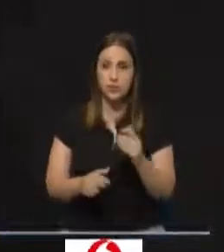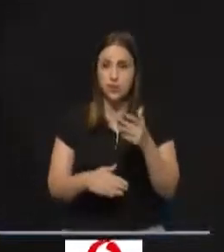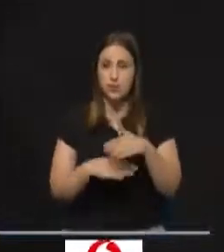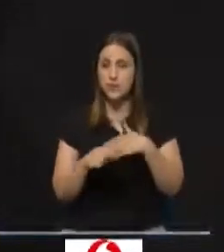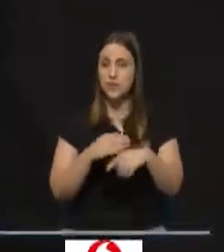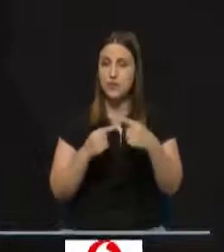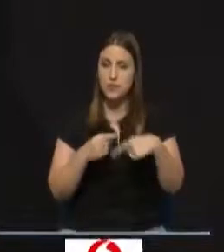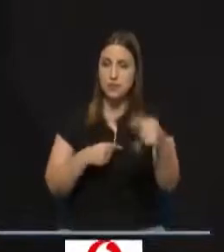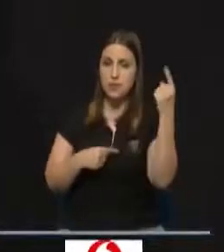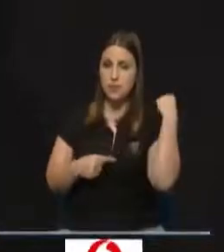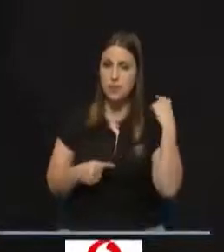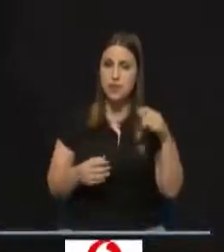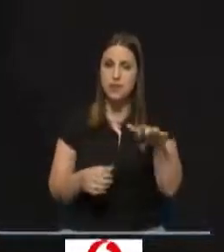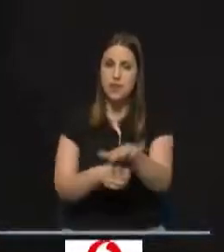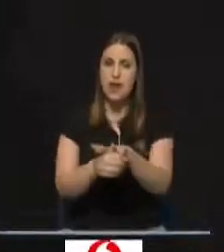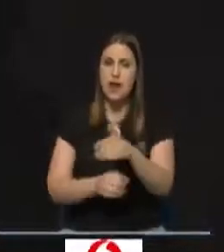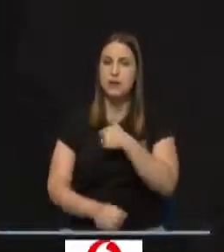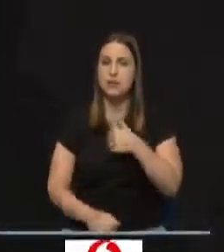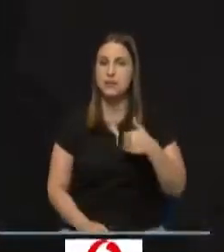I can give you an example.